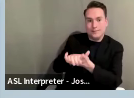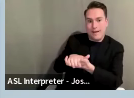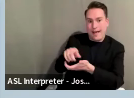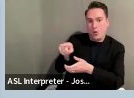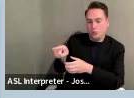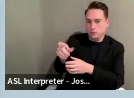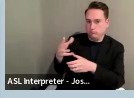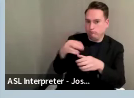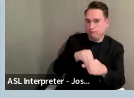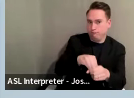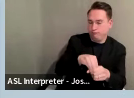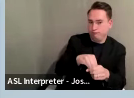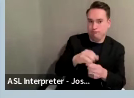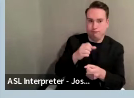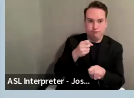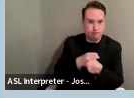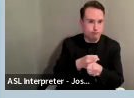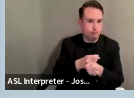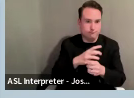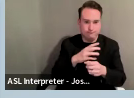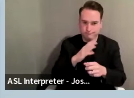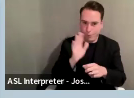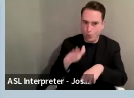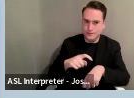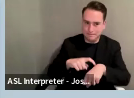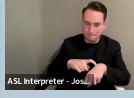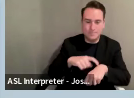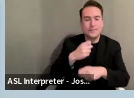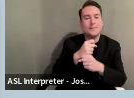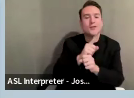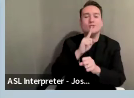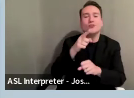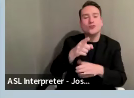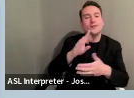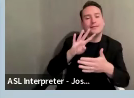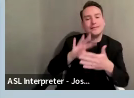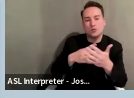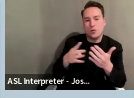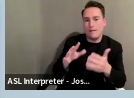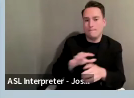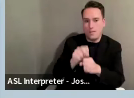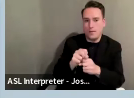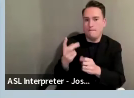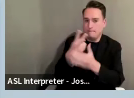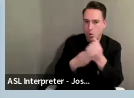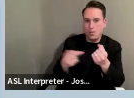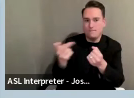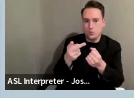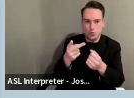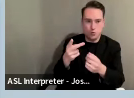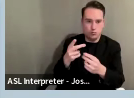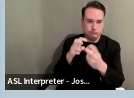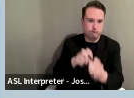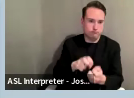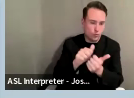board with this and that your spouse participates. So make sure that you schedule an appointment when both of you can speak with an attorney. You'll